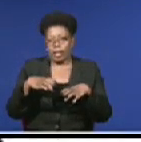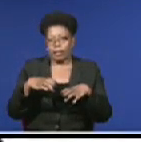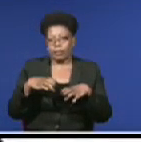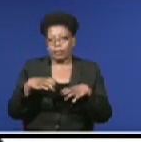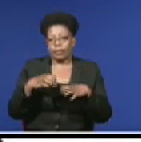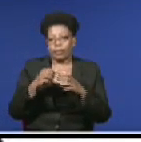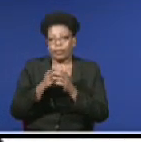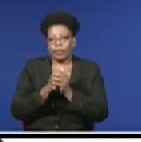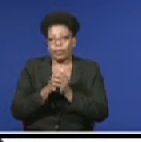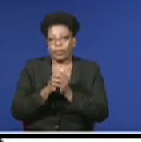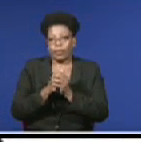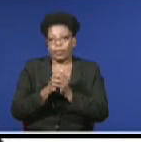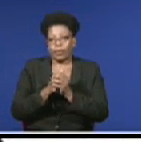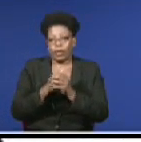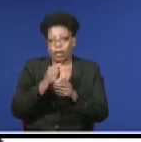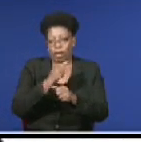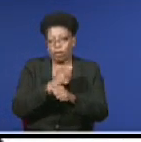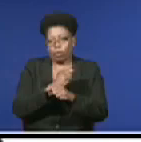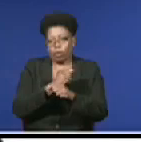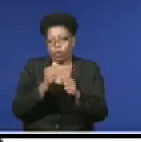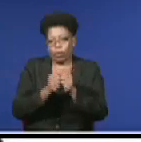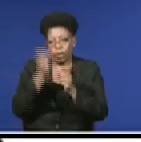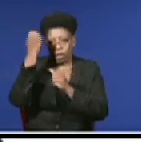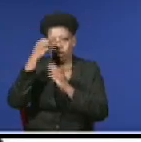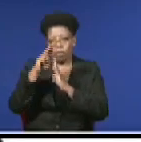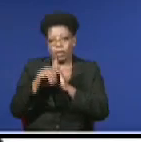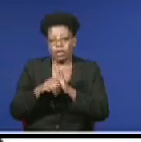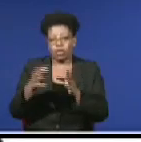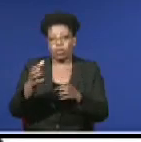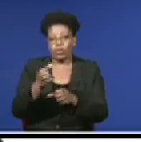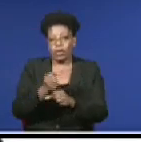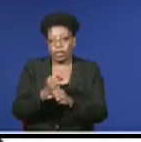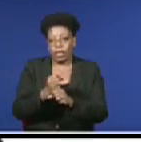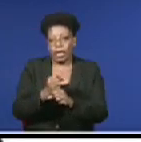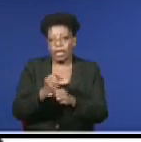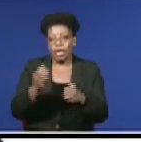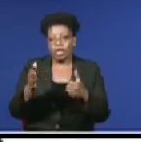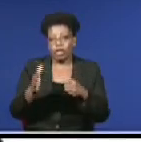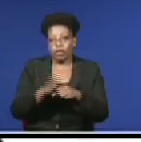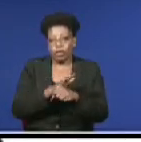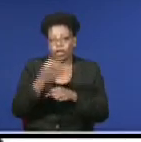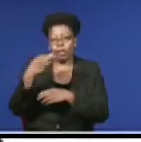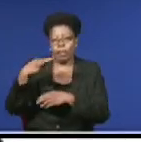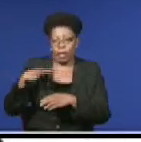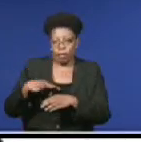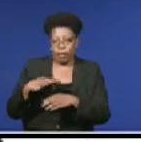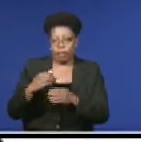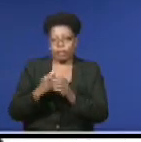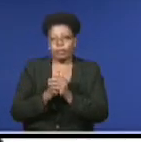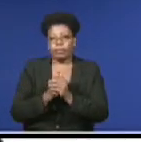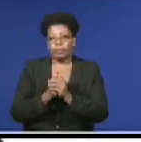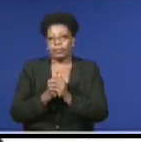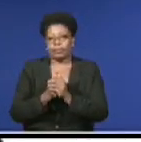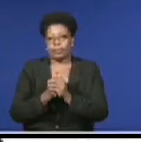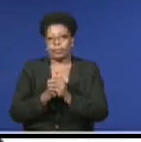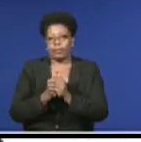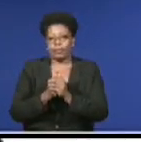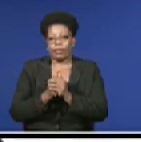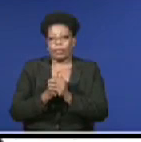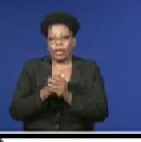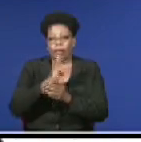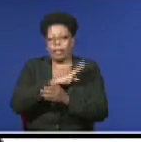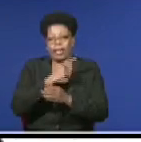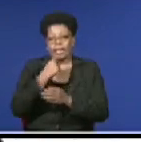agreement operate to get the full benefits under the agreement. Well, Bain says the benefit of